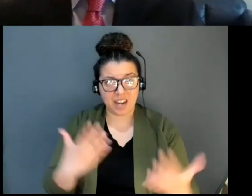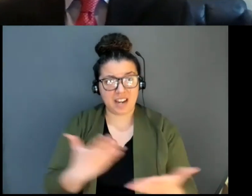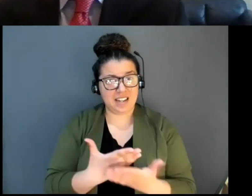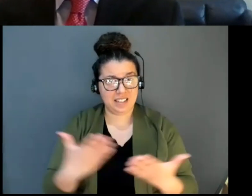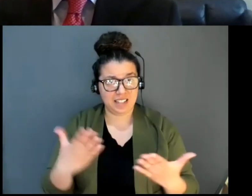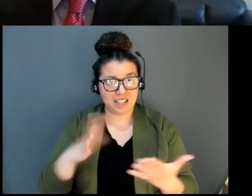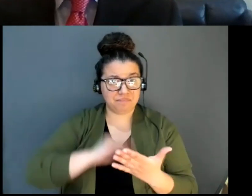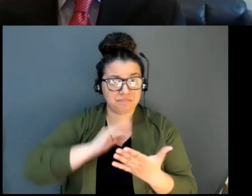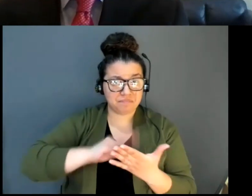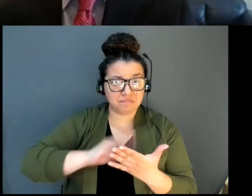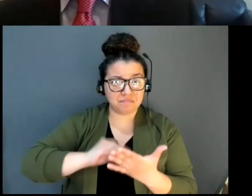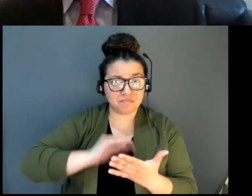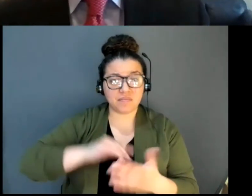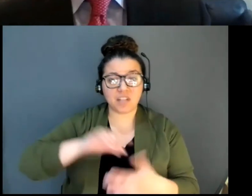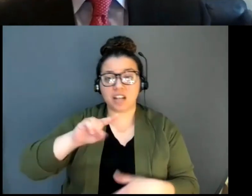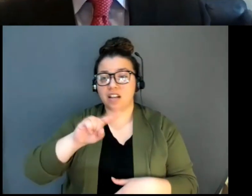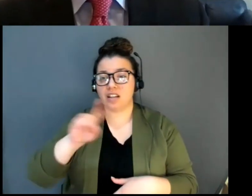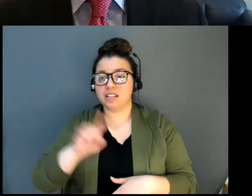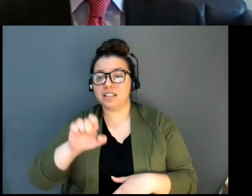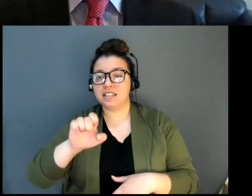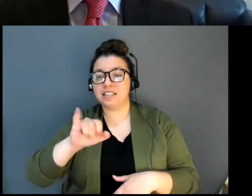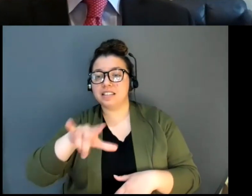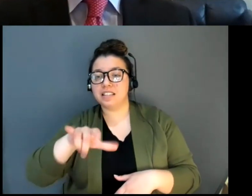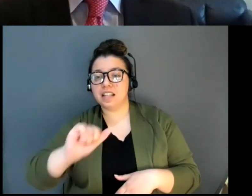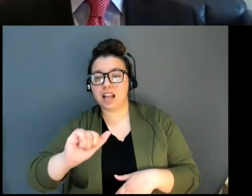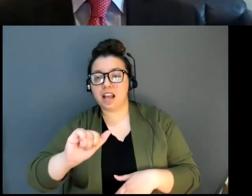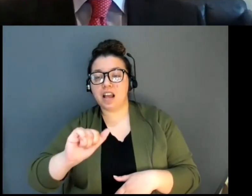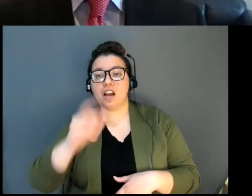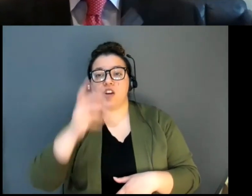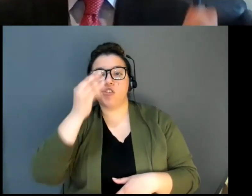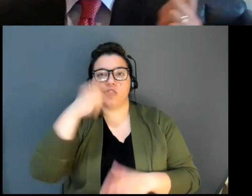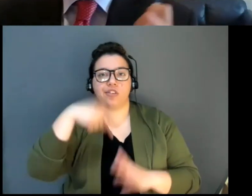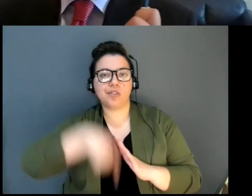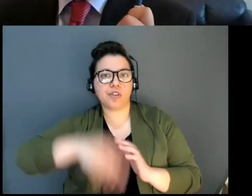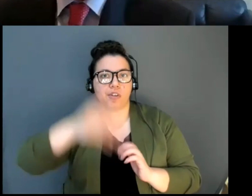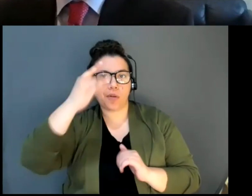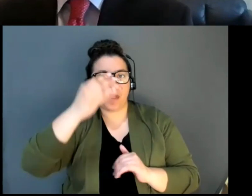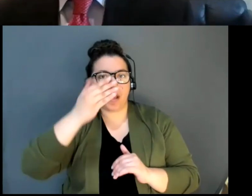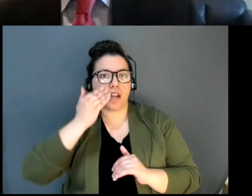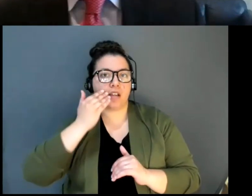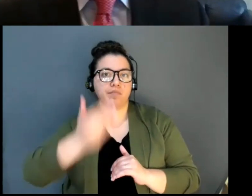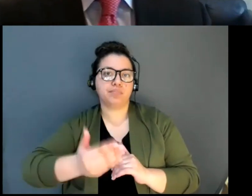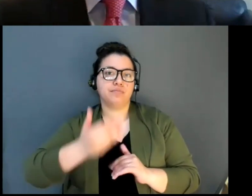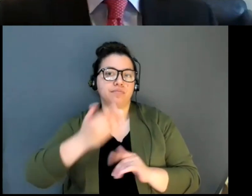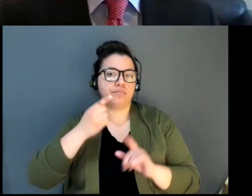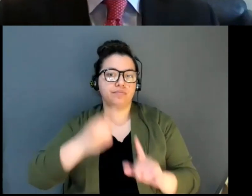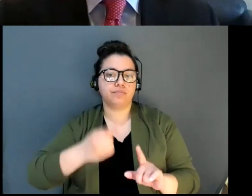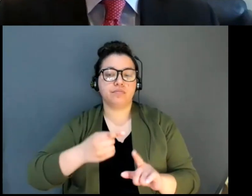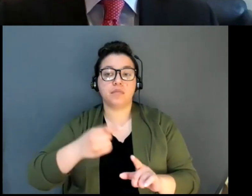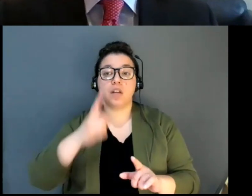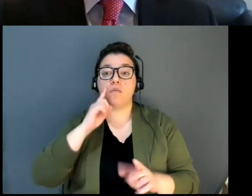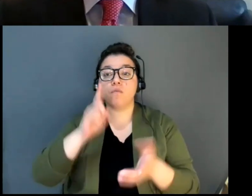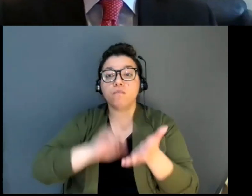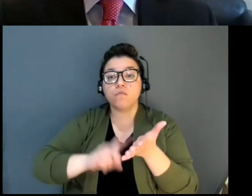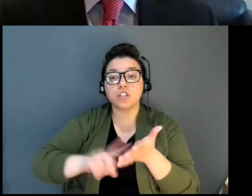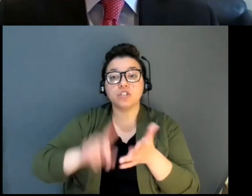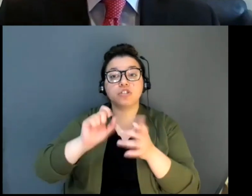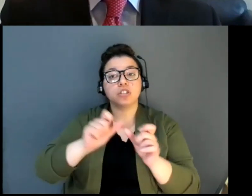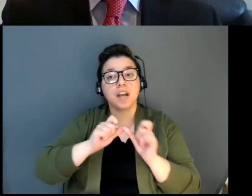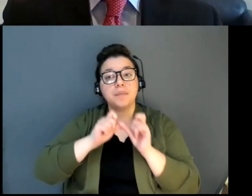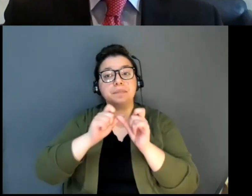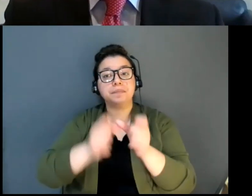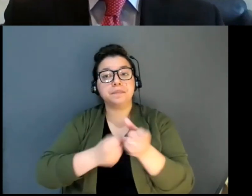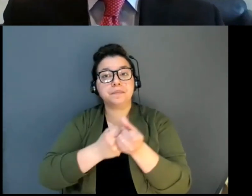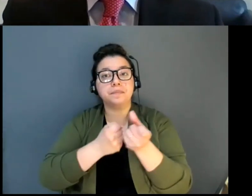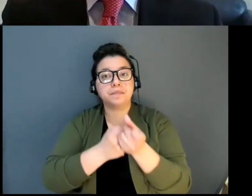tidbits. Zayla says critical thinking goes a long way. Doing research can take you a long way.